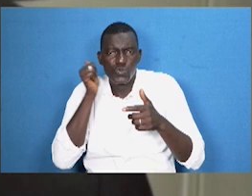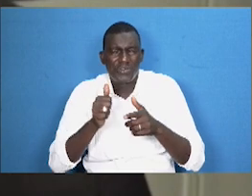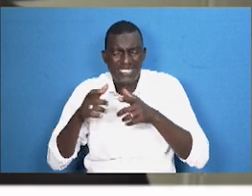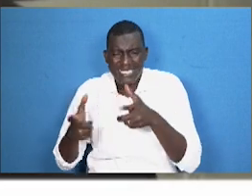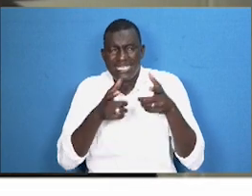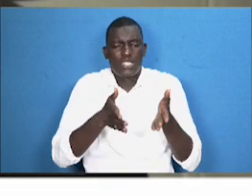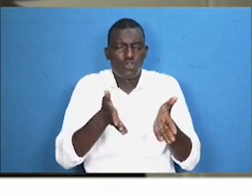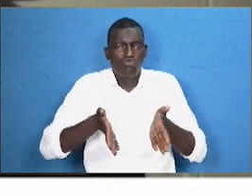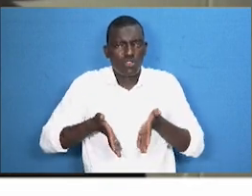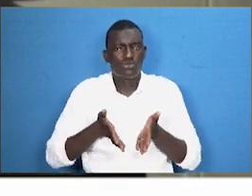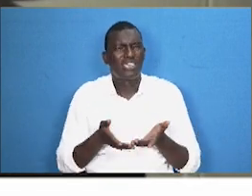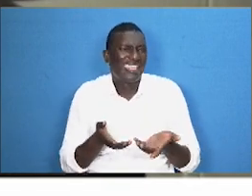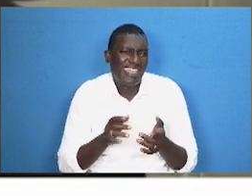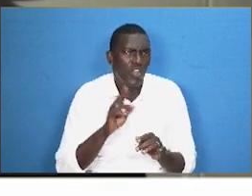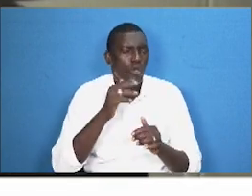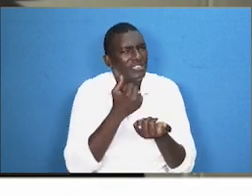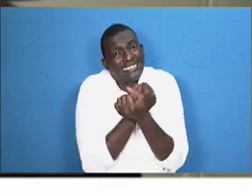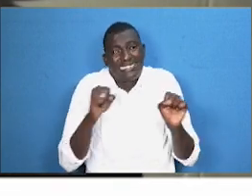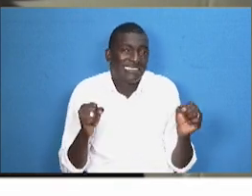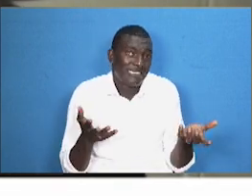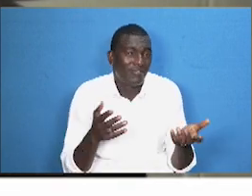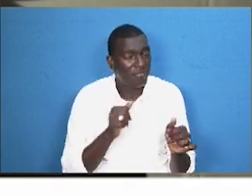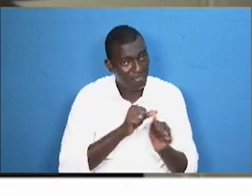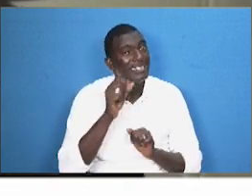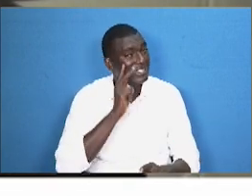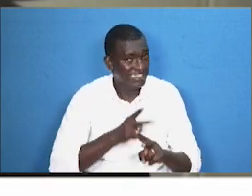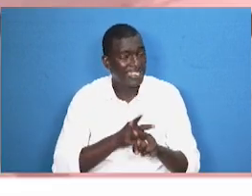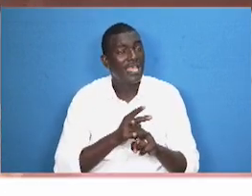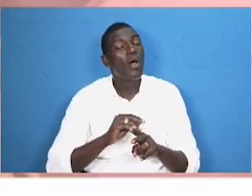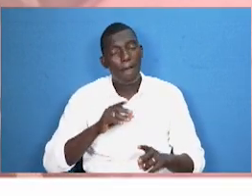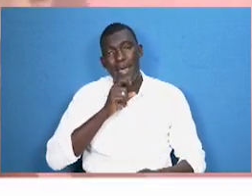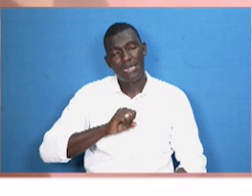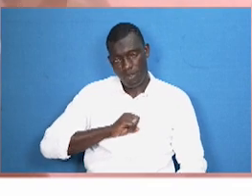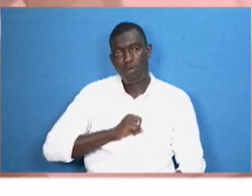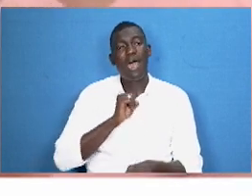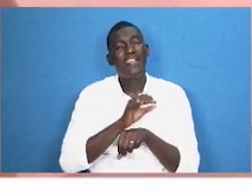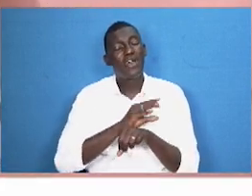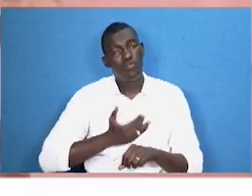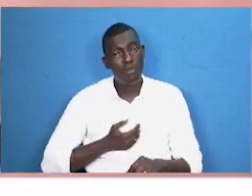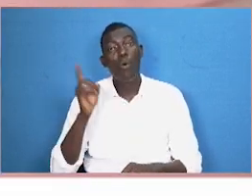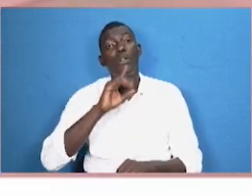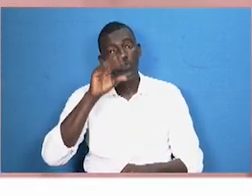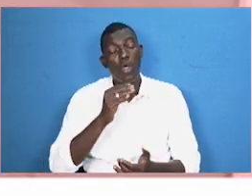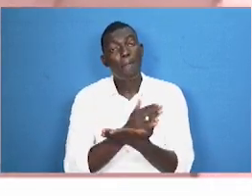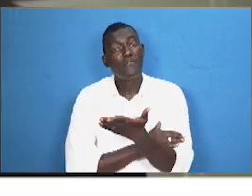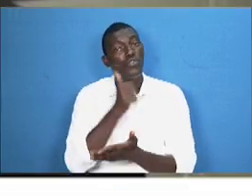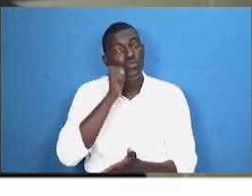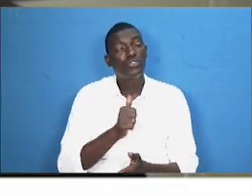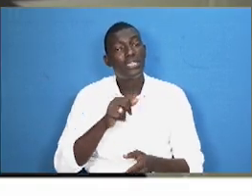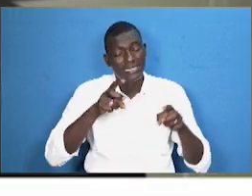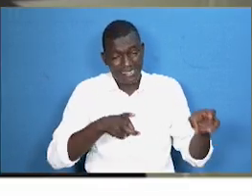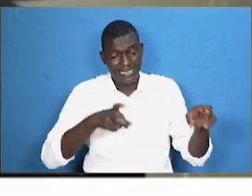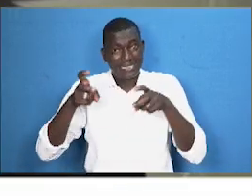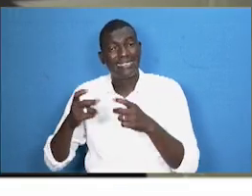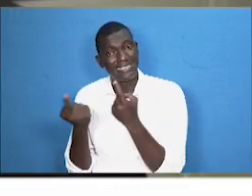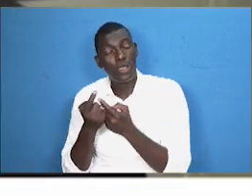Now you will not be comfortable. Mr. Silla further advised women on what to do before using second-hand underwear. When we